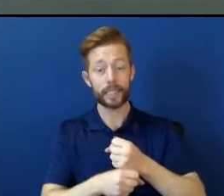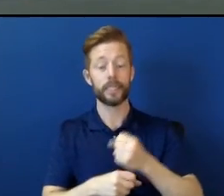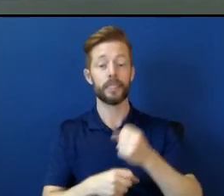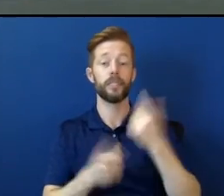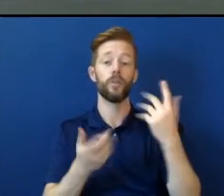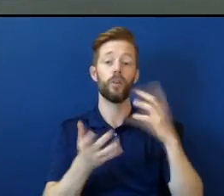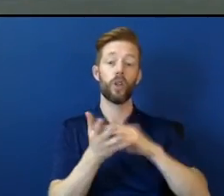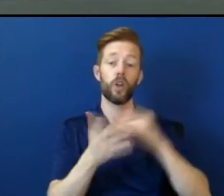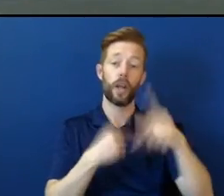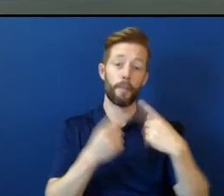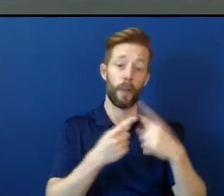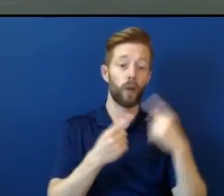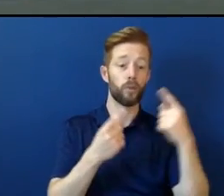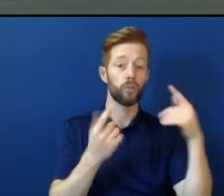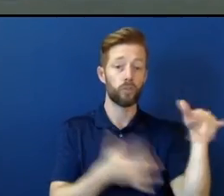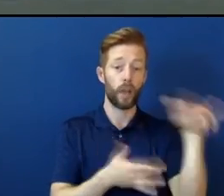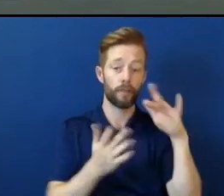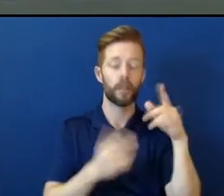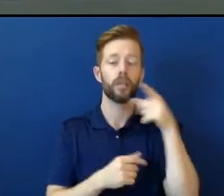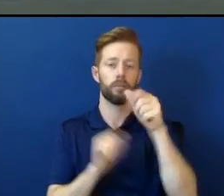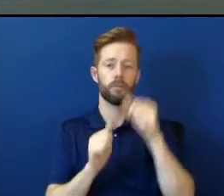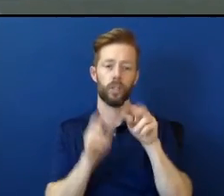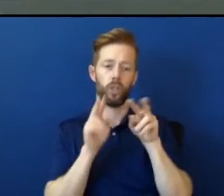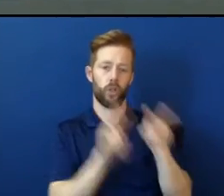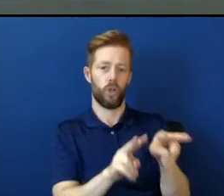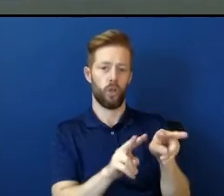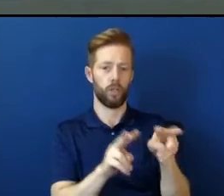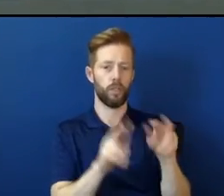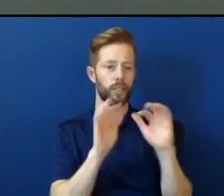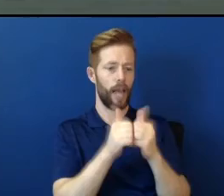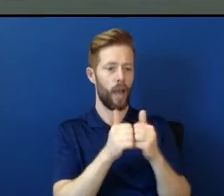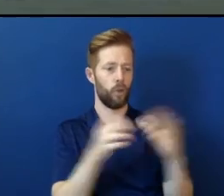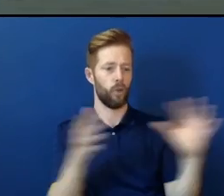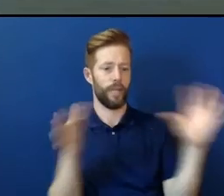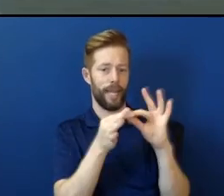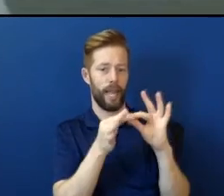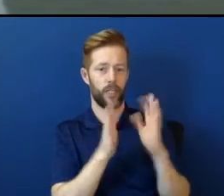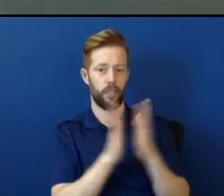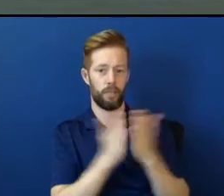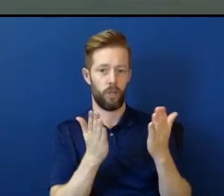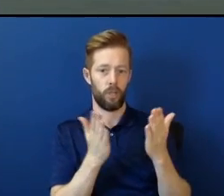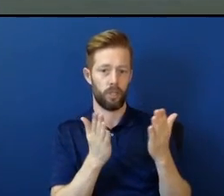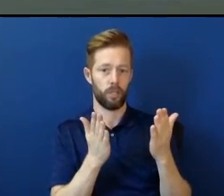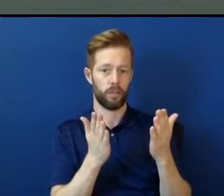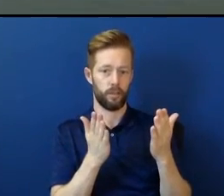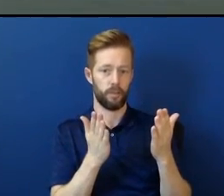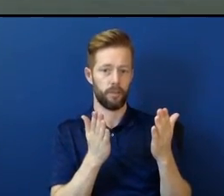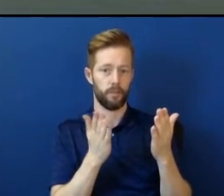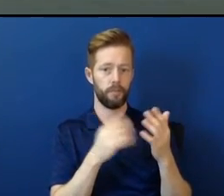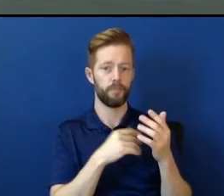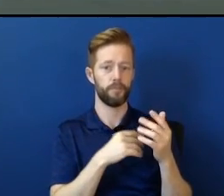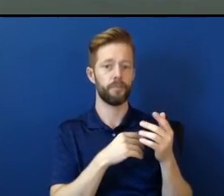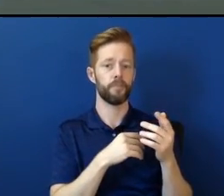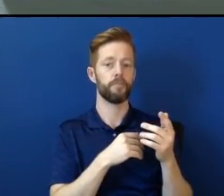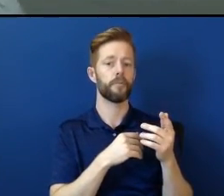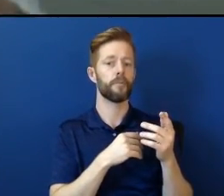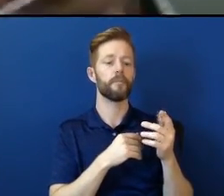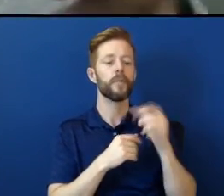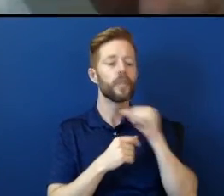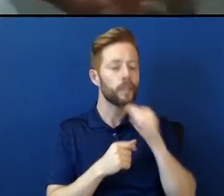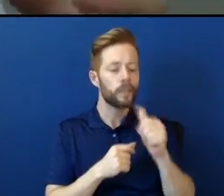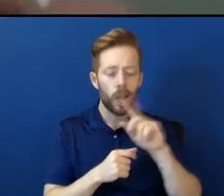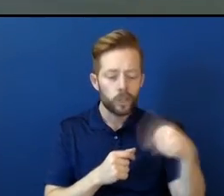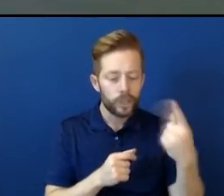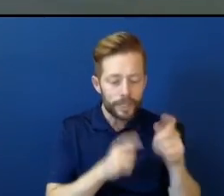learning about traveling, and look for that way to connect the book beyond the specific subject to